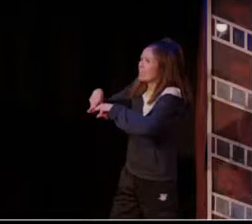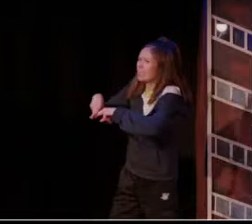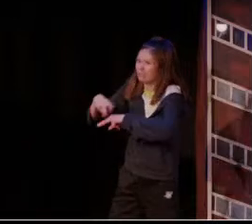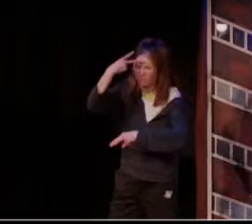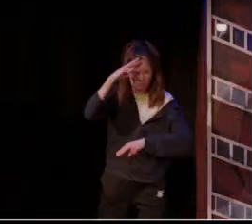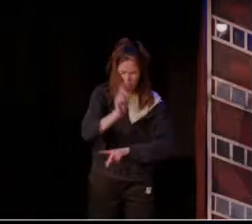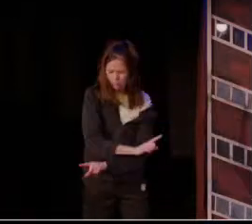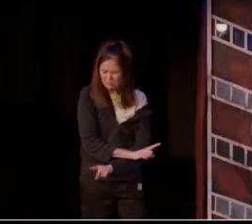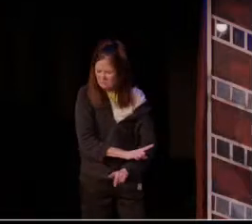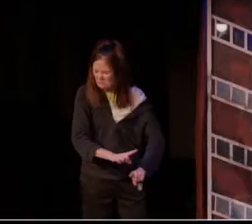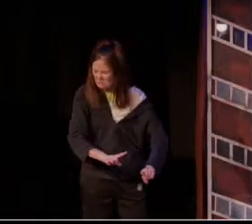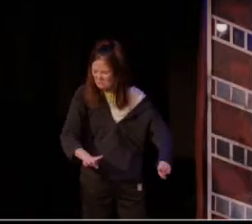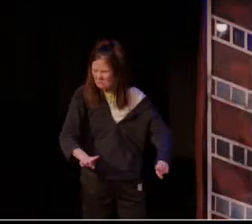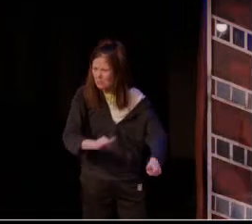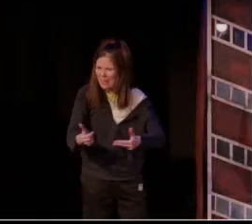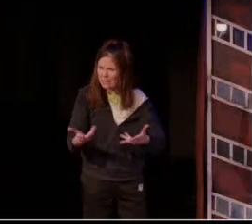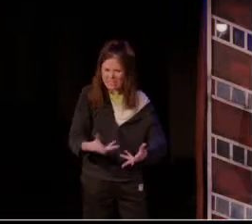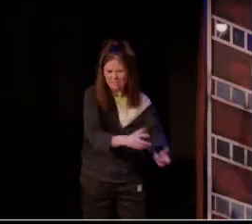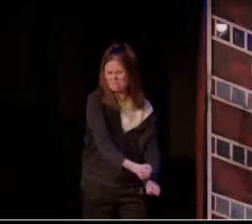But still,